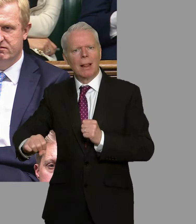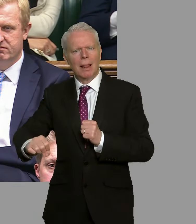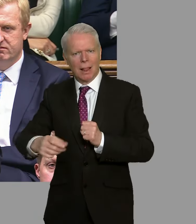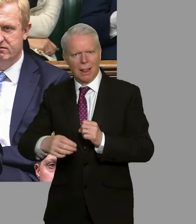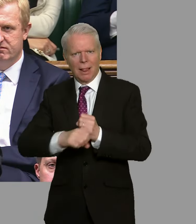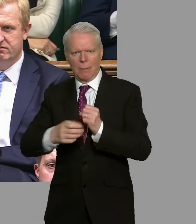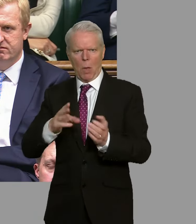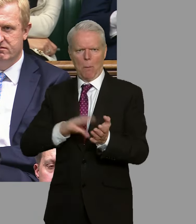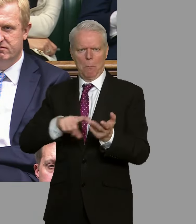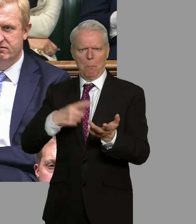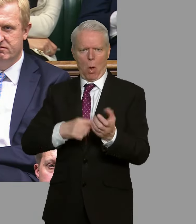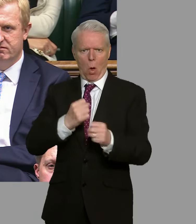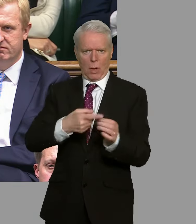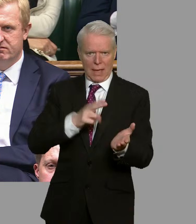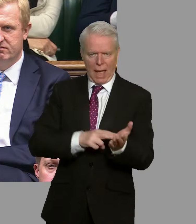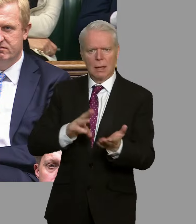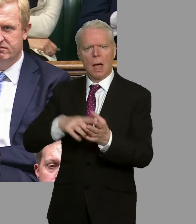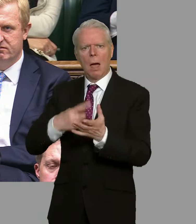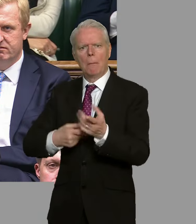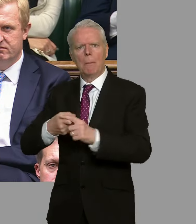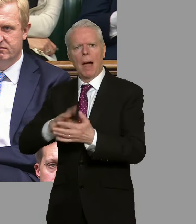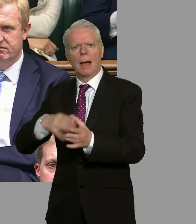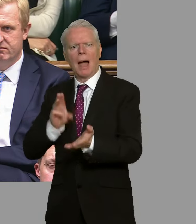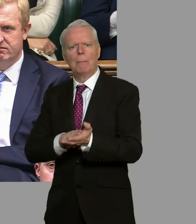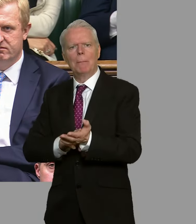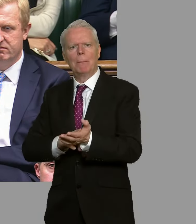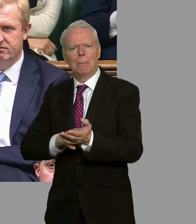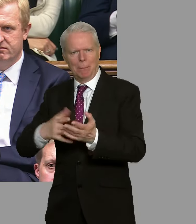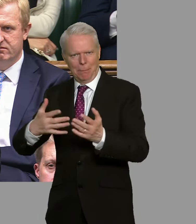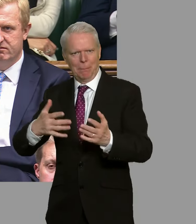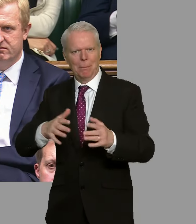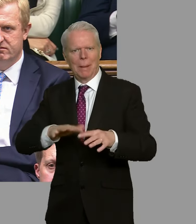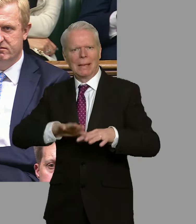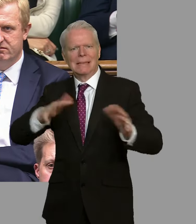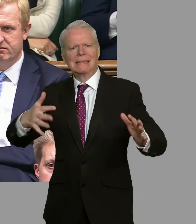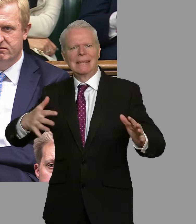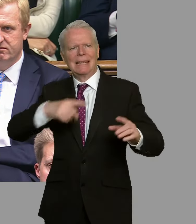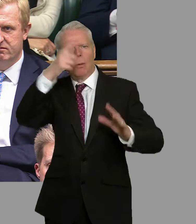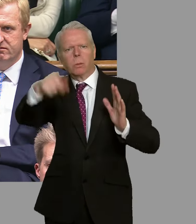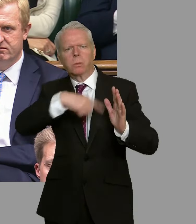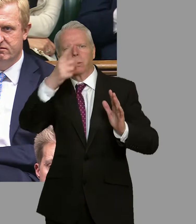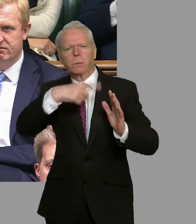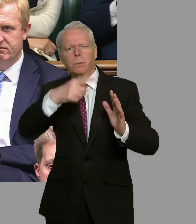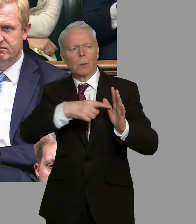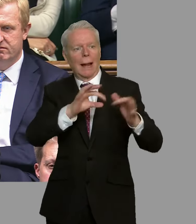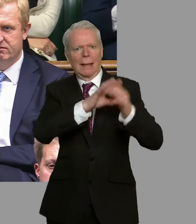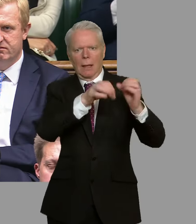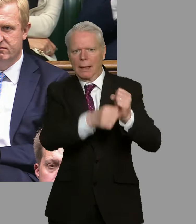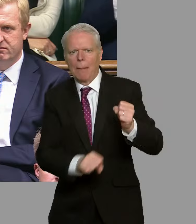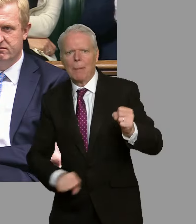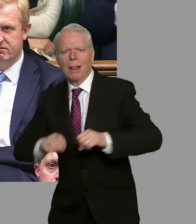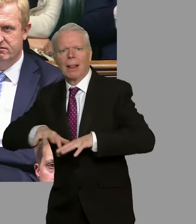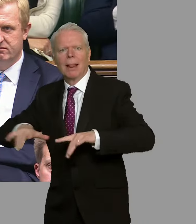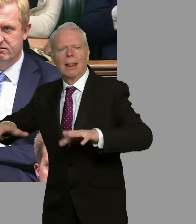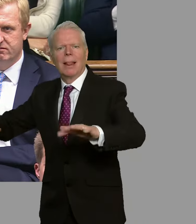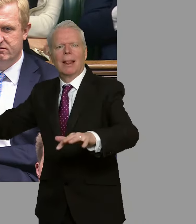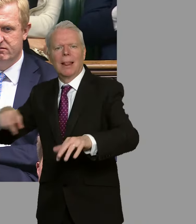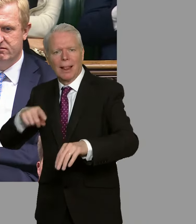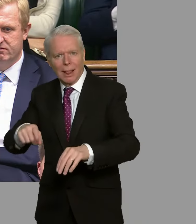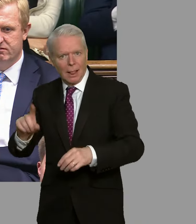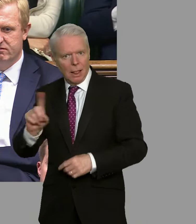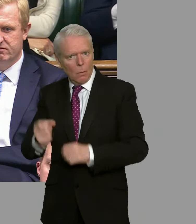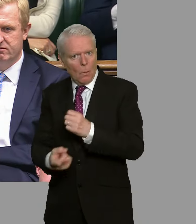there is a perfectly alternative cabling route further up the coastline, which would actually have local economic benefit, would be more cost